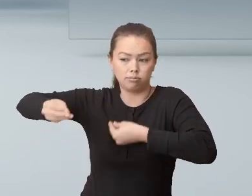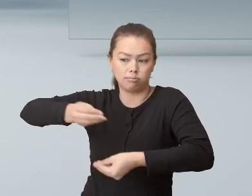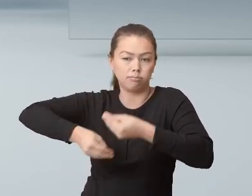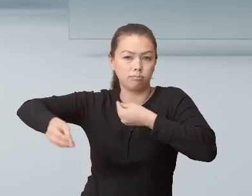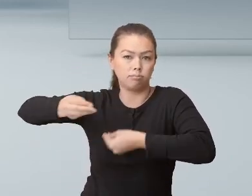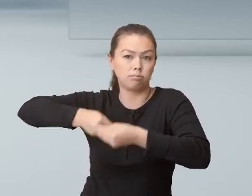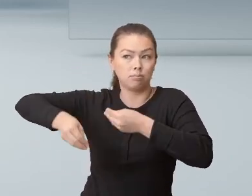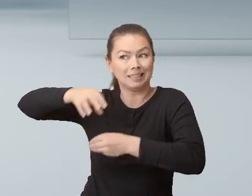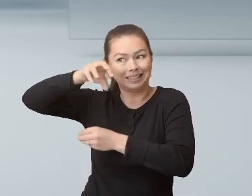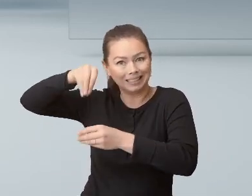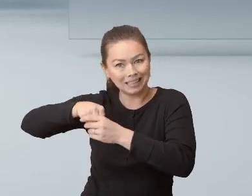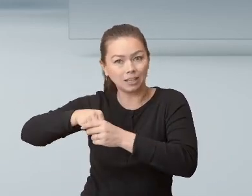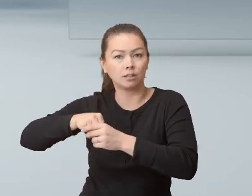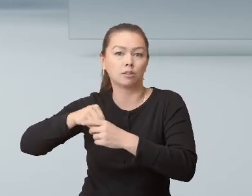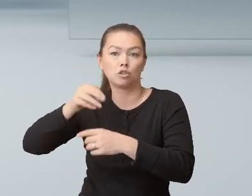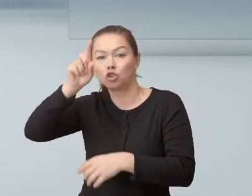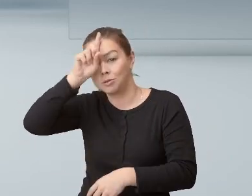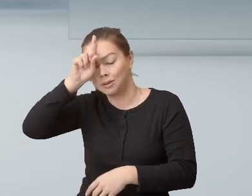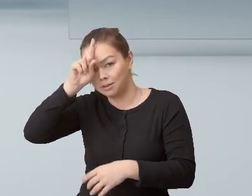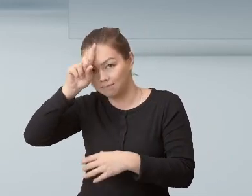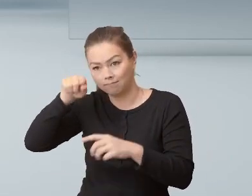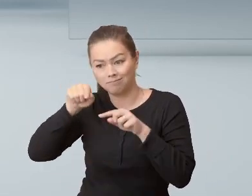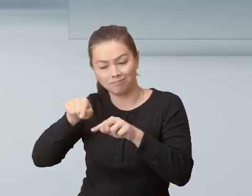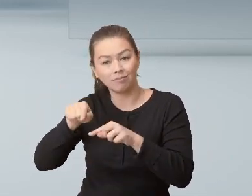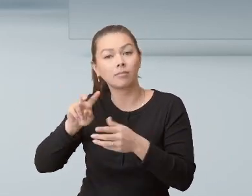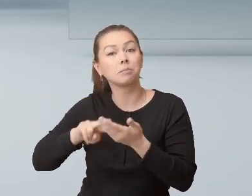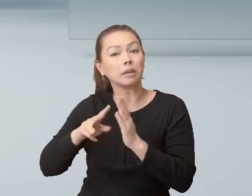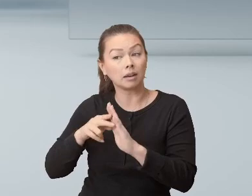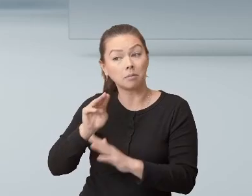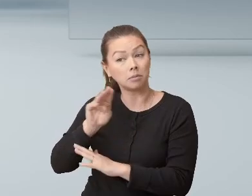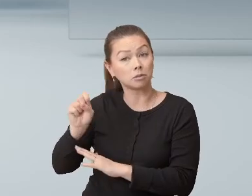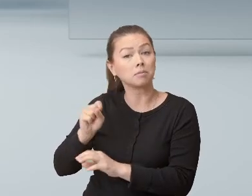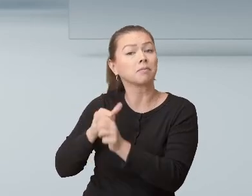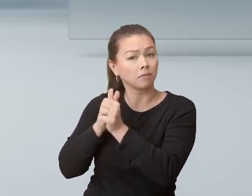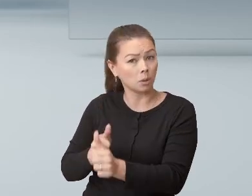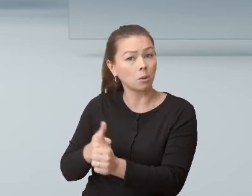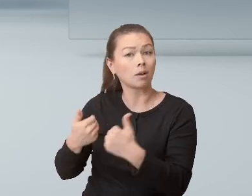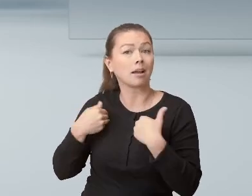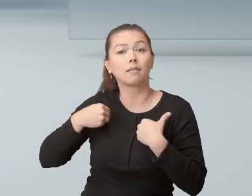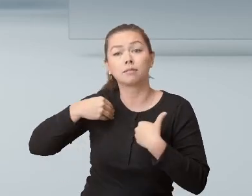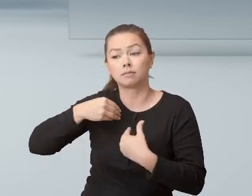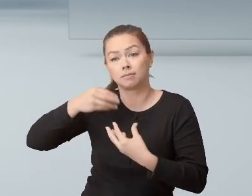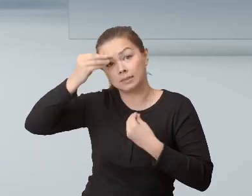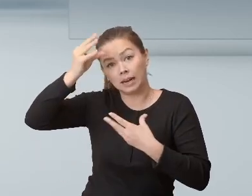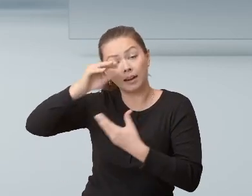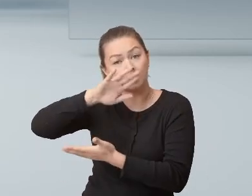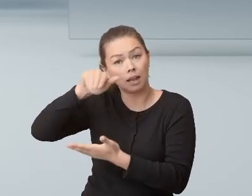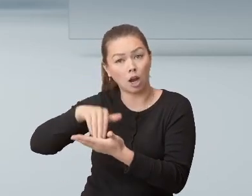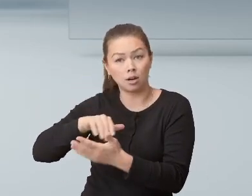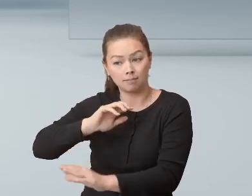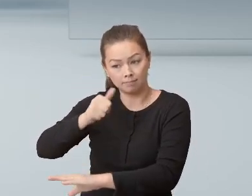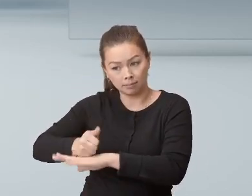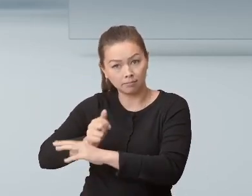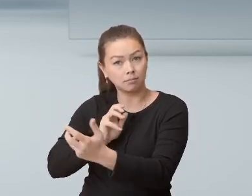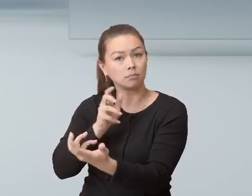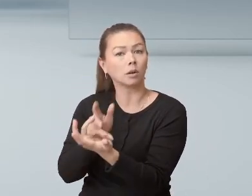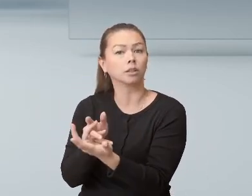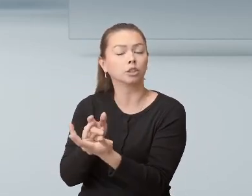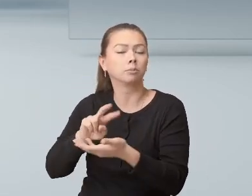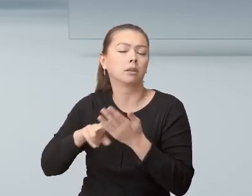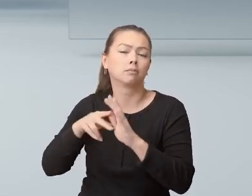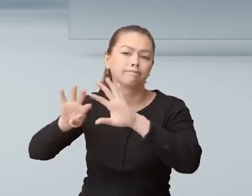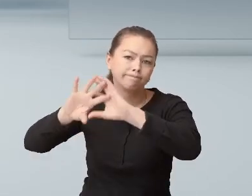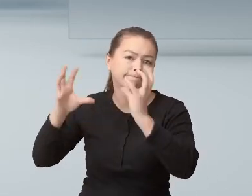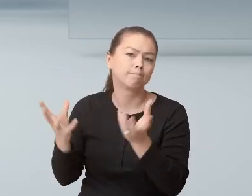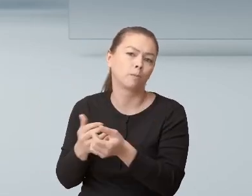Microsoft complies with that by having German data centers. So all of those types of things are factored into the equation as well. Yeah. And then, of course,